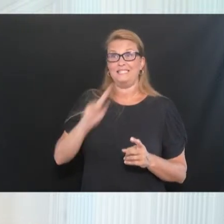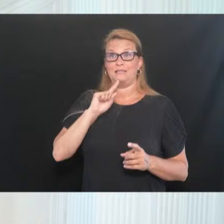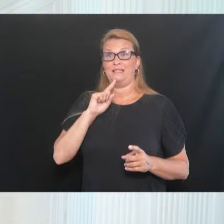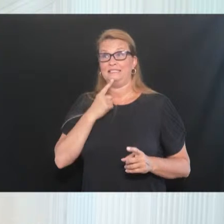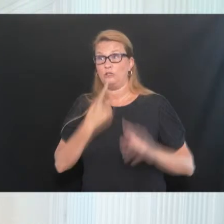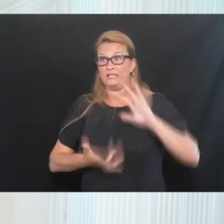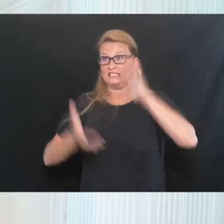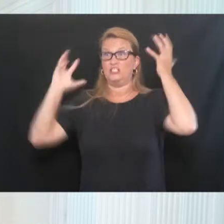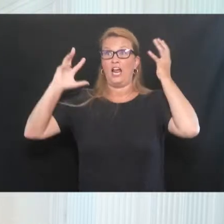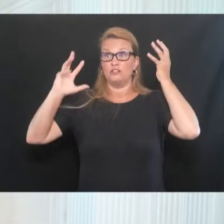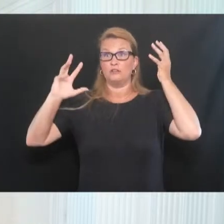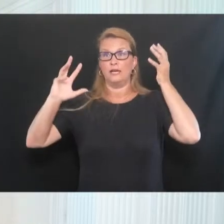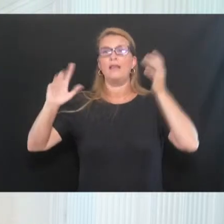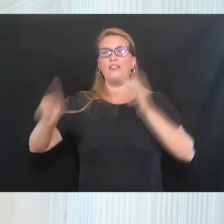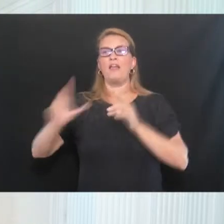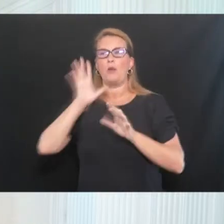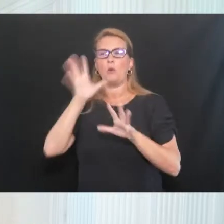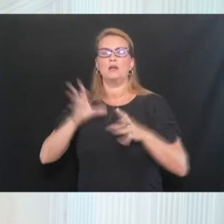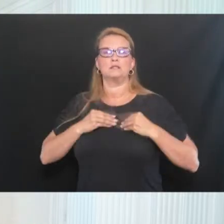Thank you.